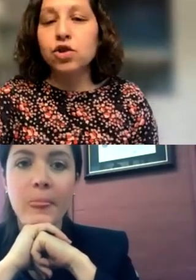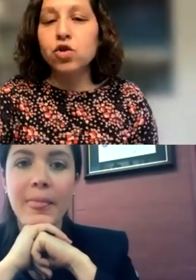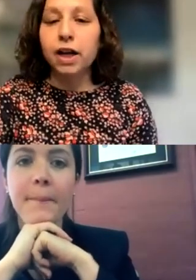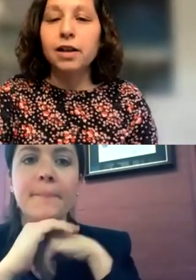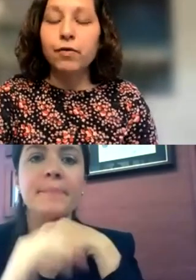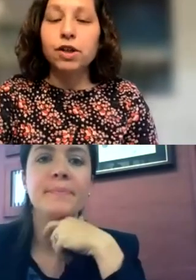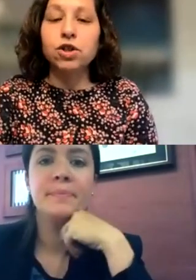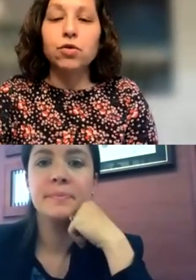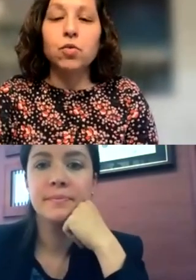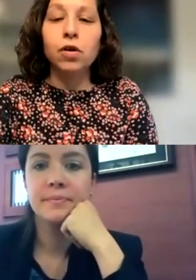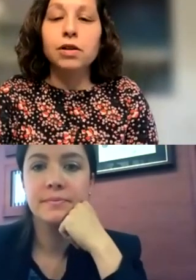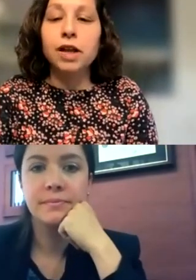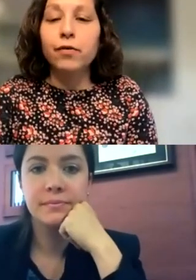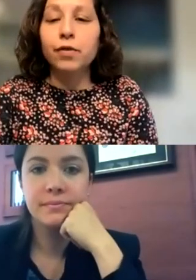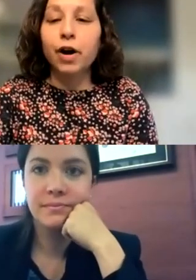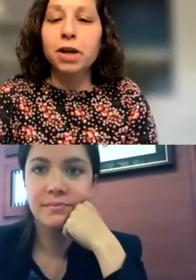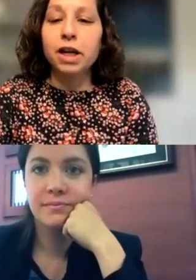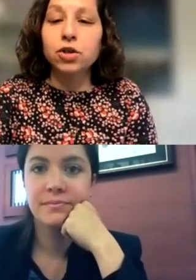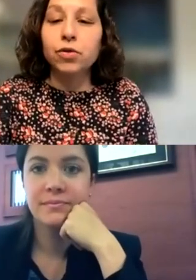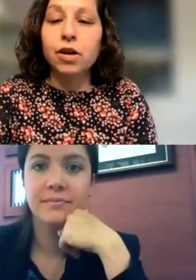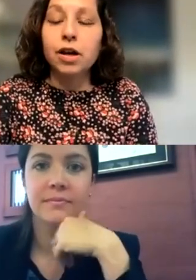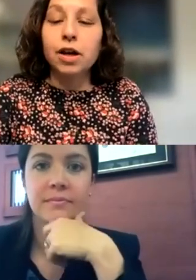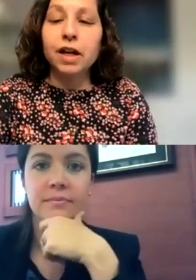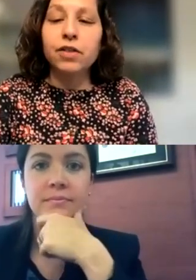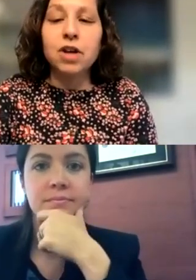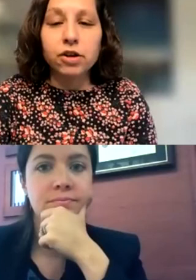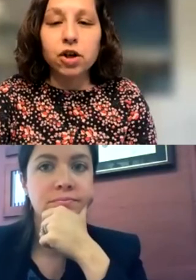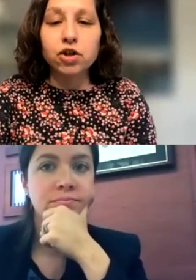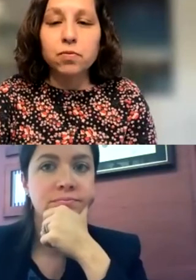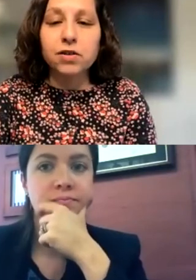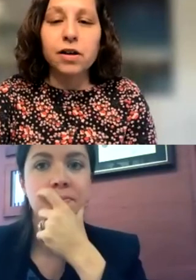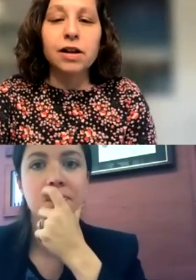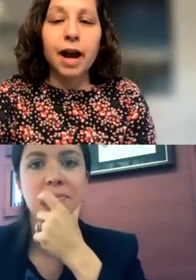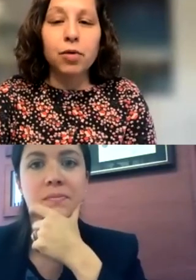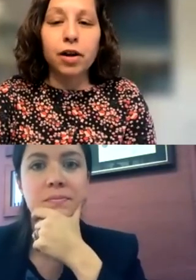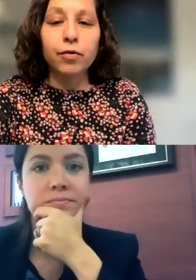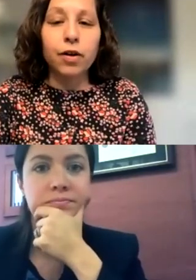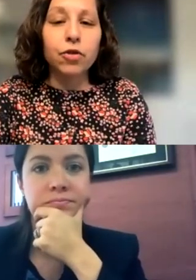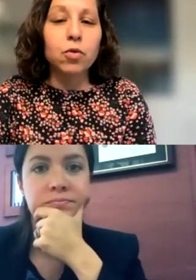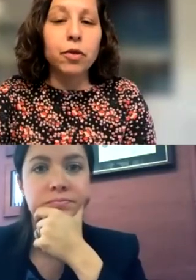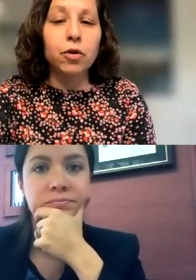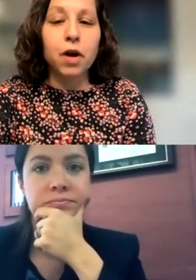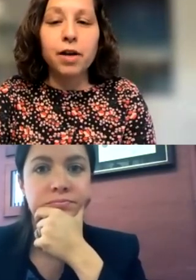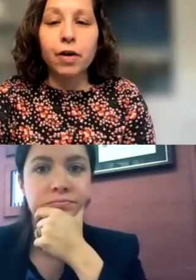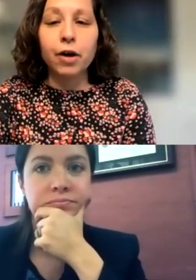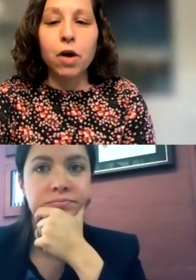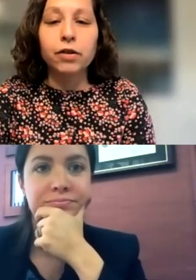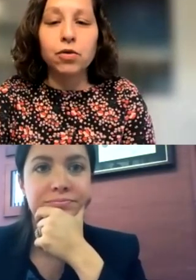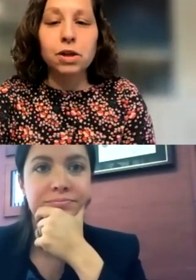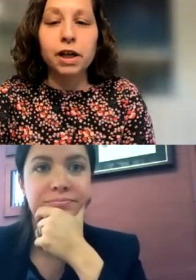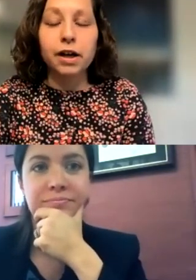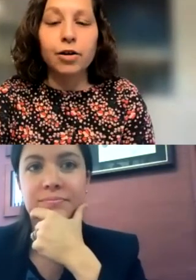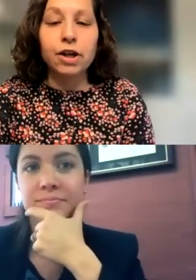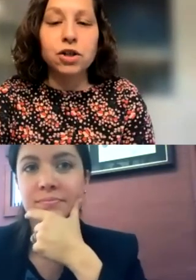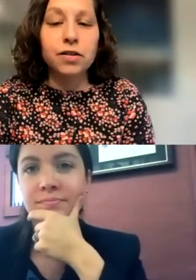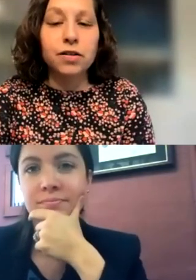to training life issues, work-life environment issues. It's non-judgmental and collaborative, and also with an array of other